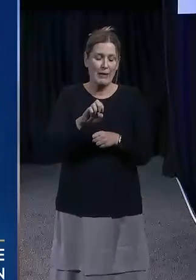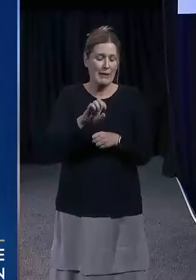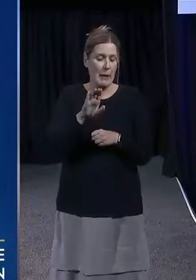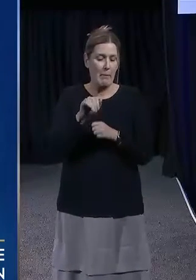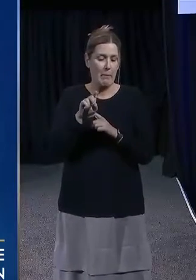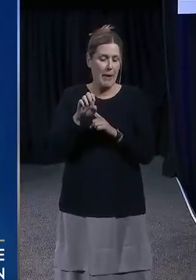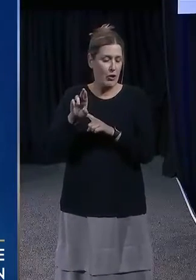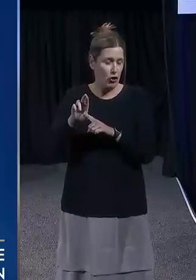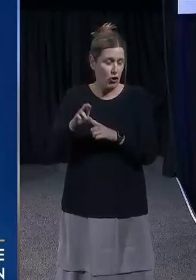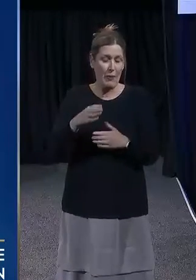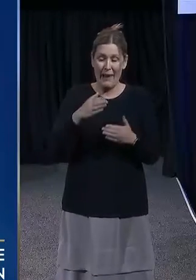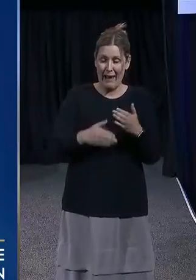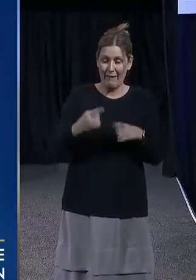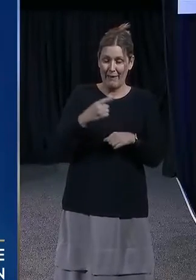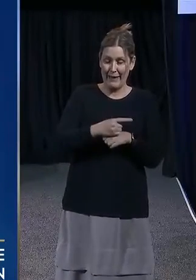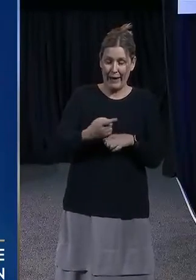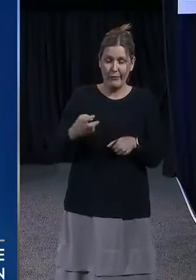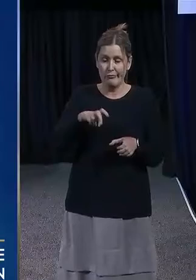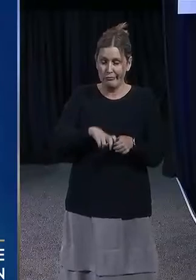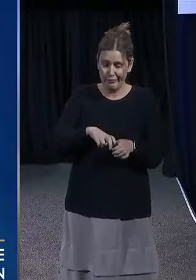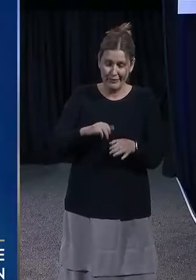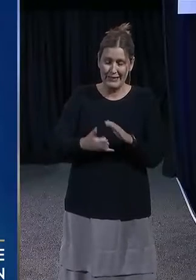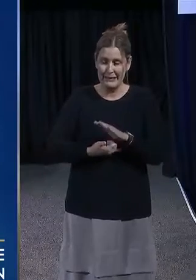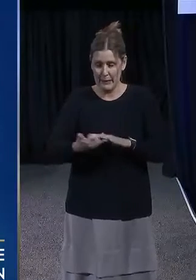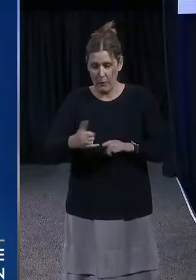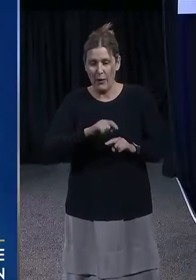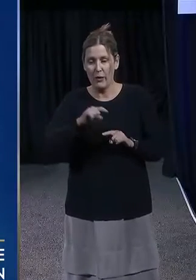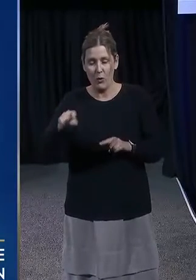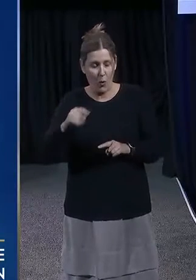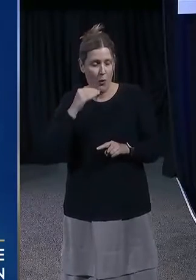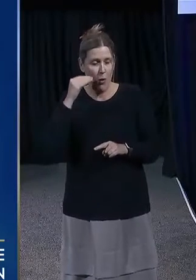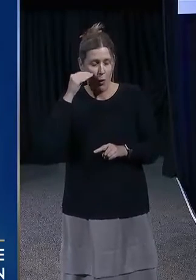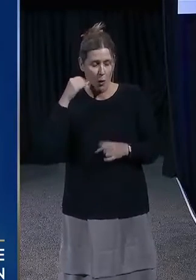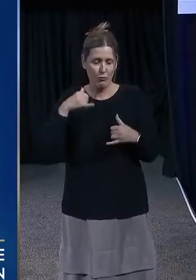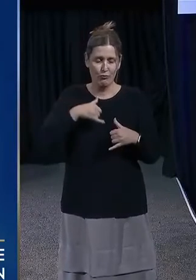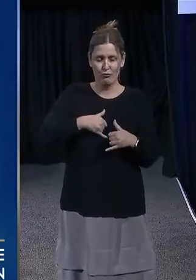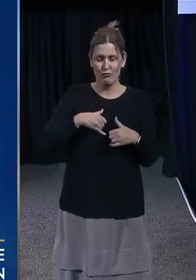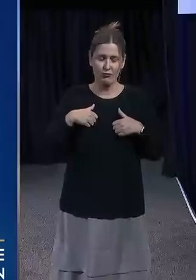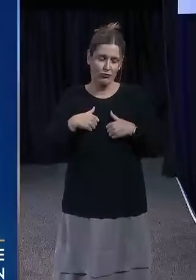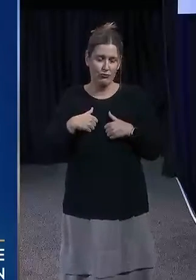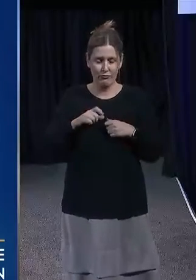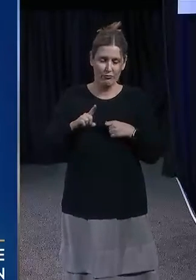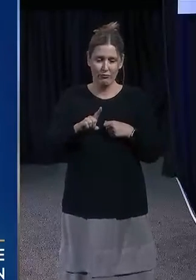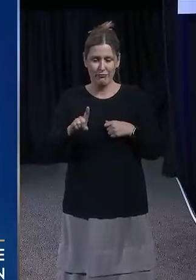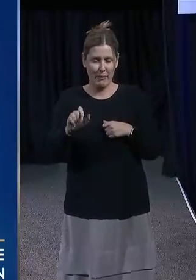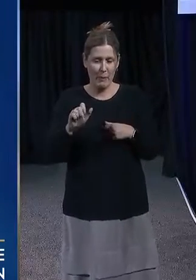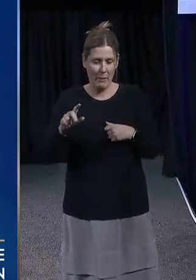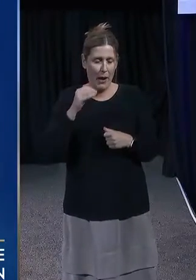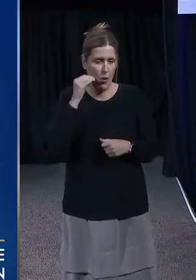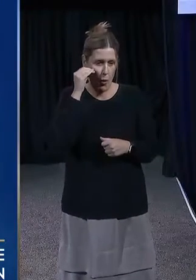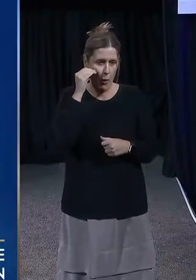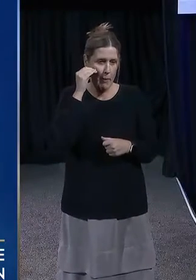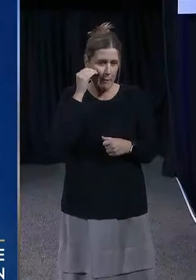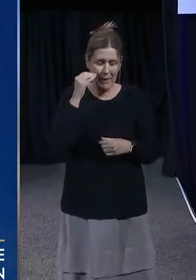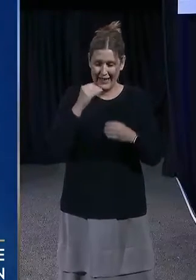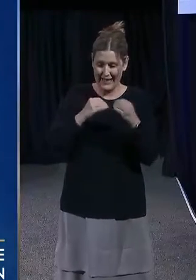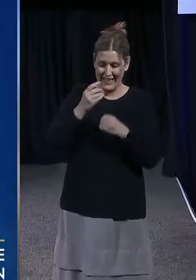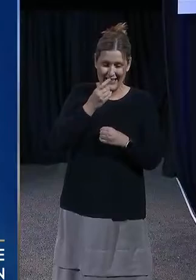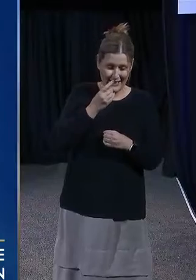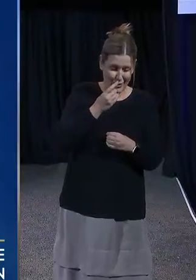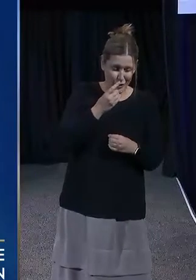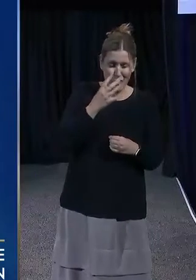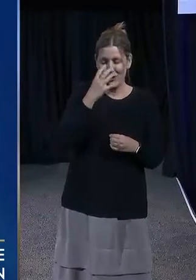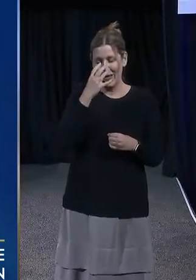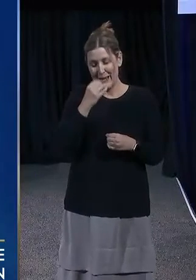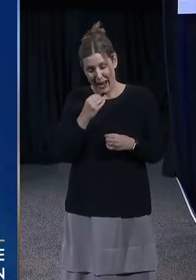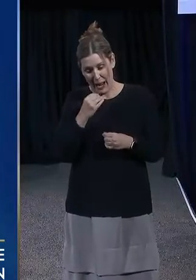back at the end of the day and again stride down our South Bronx streets looking just as fine as he wanted to look, eat dinner, take a nap,